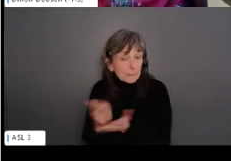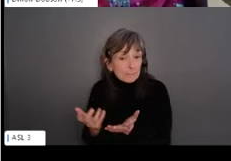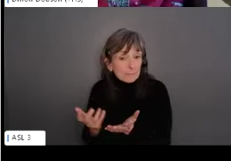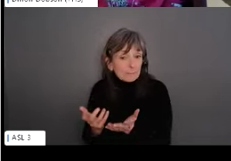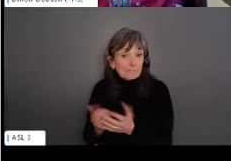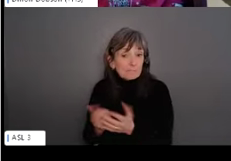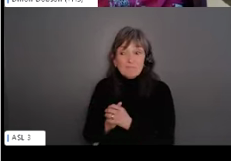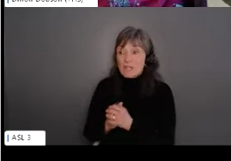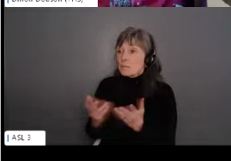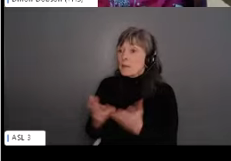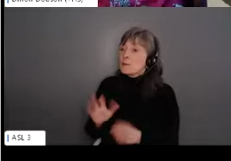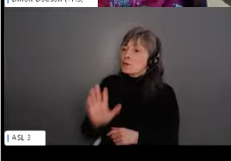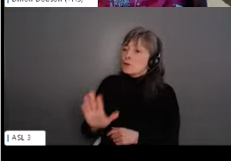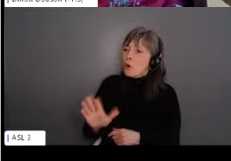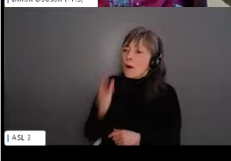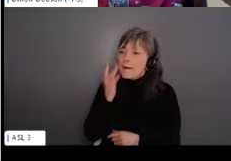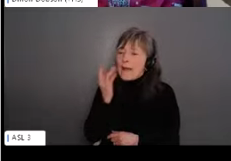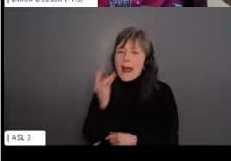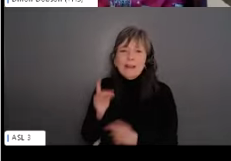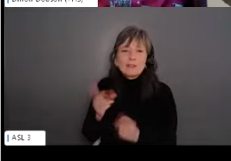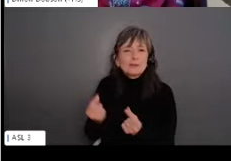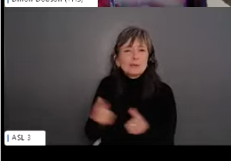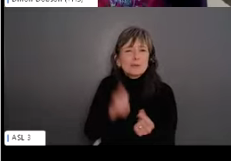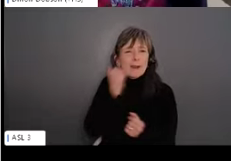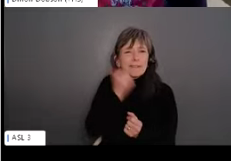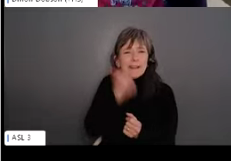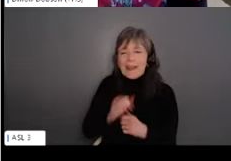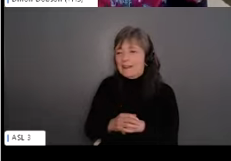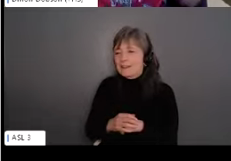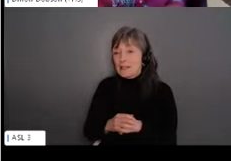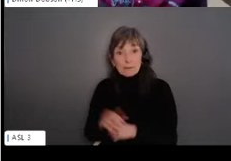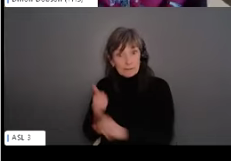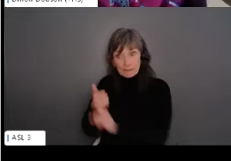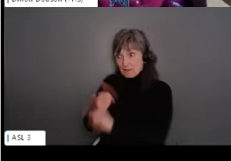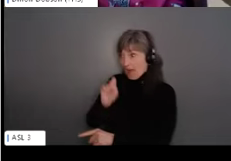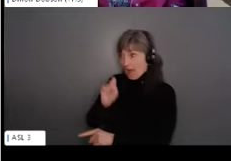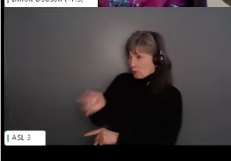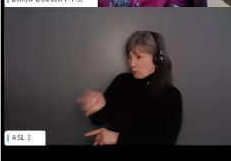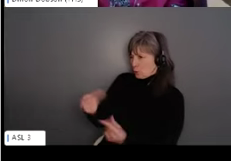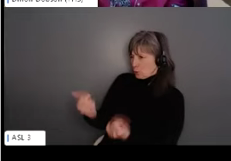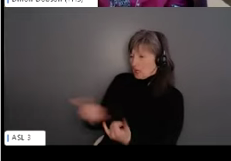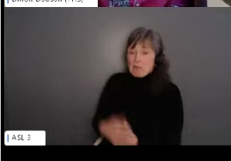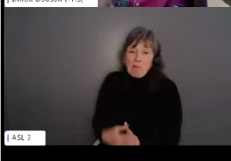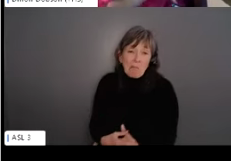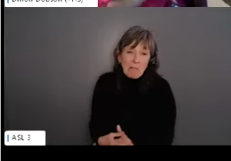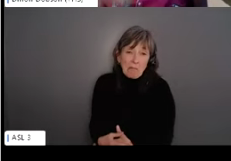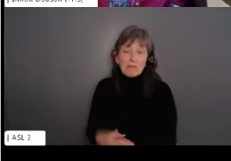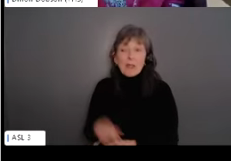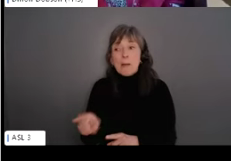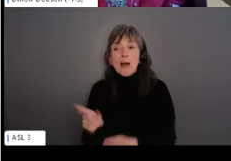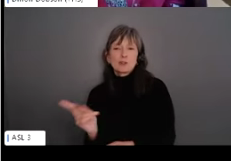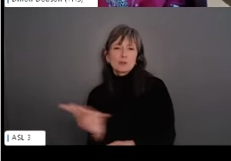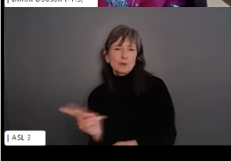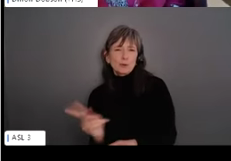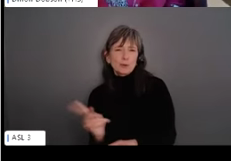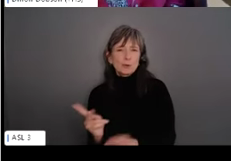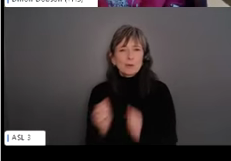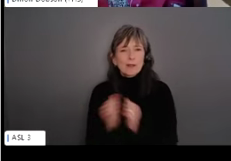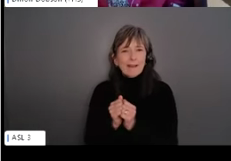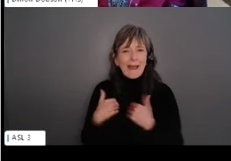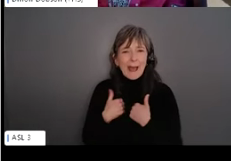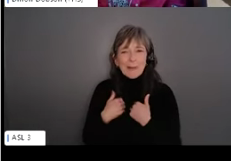They might not tell you about their typical day, but they're going to tell you about from the time they wake up to the time they and Fluffy go to bed, everything in